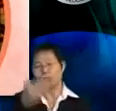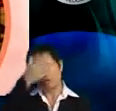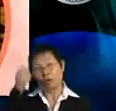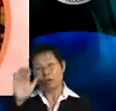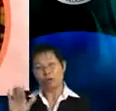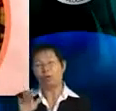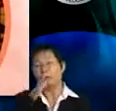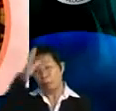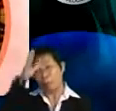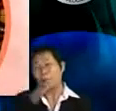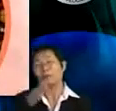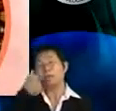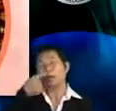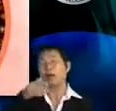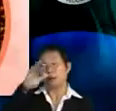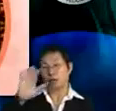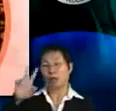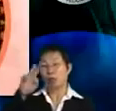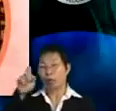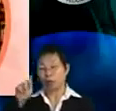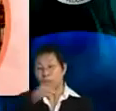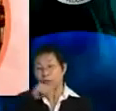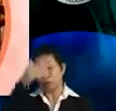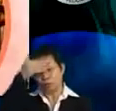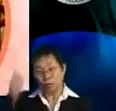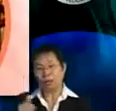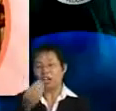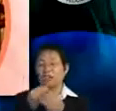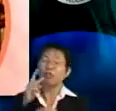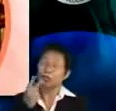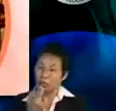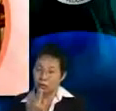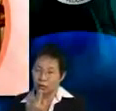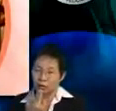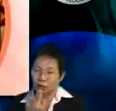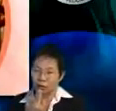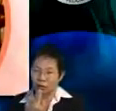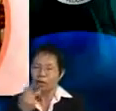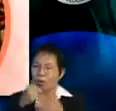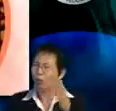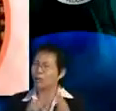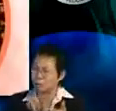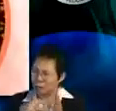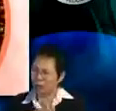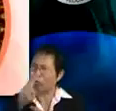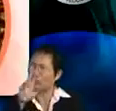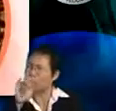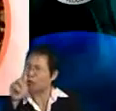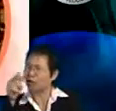vitamins. Eat your vegetables. It's packed with vitamins." But what exactly are vitamins?